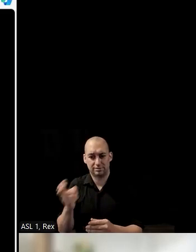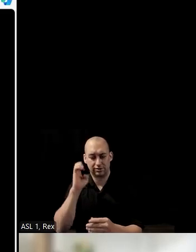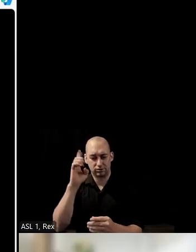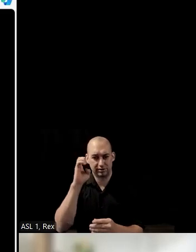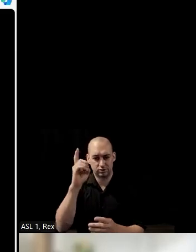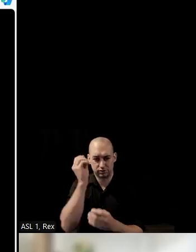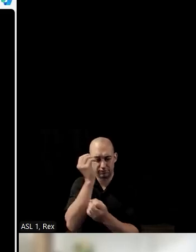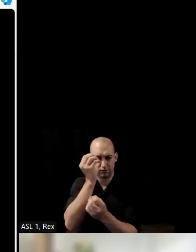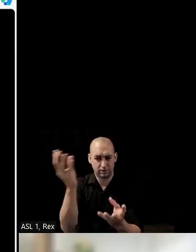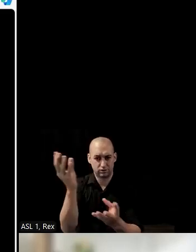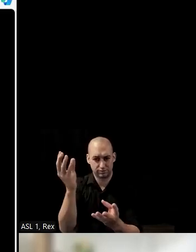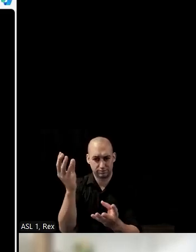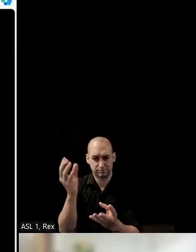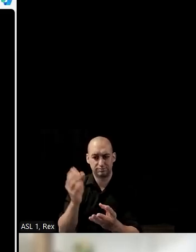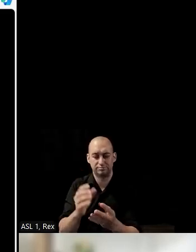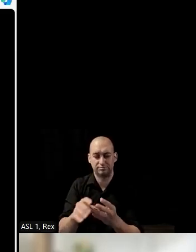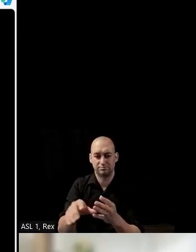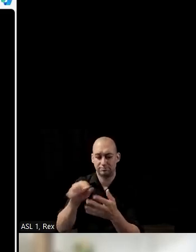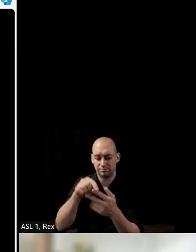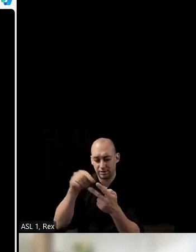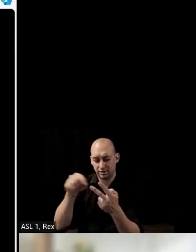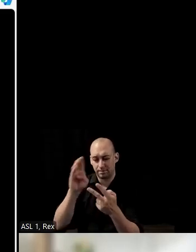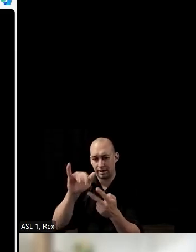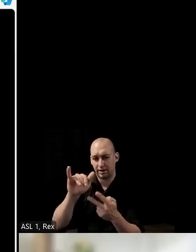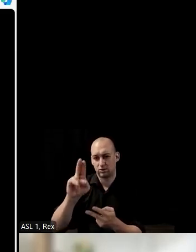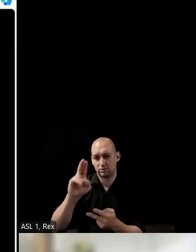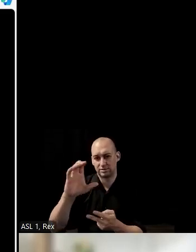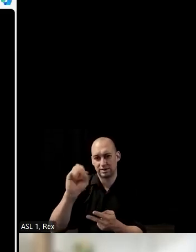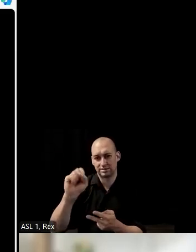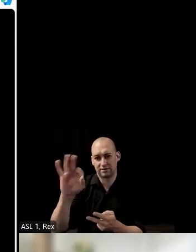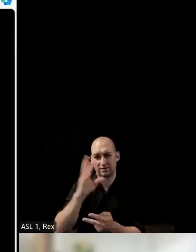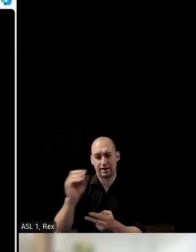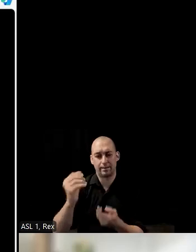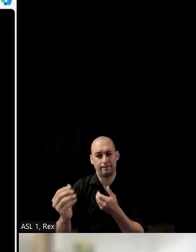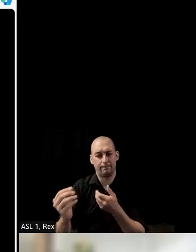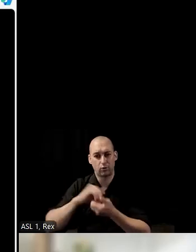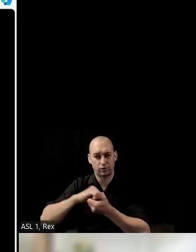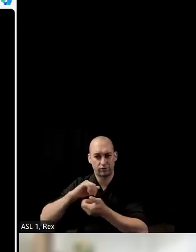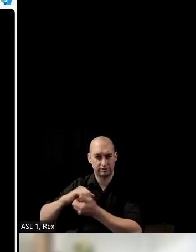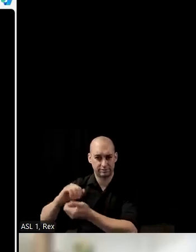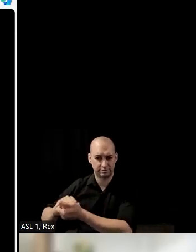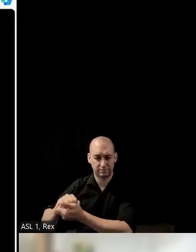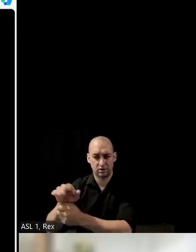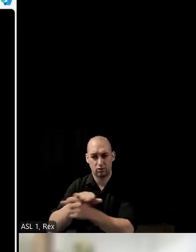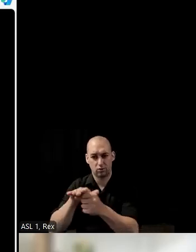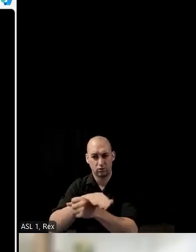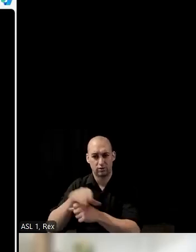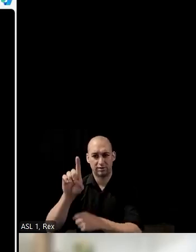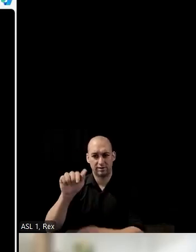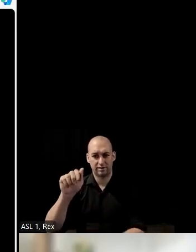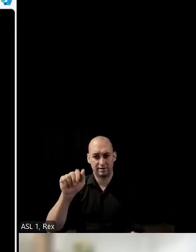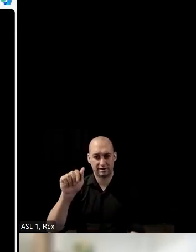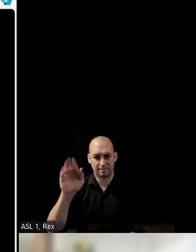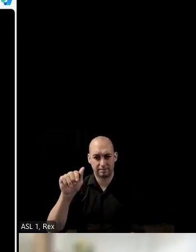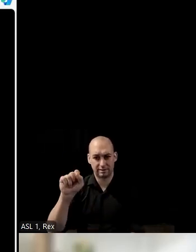information curated by both UCSF and partners and local databases for referrals. And of course, the